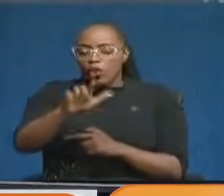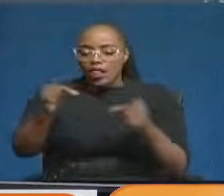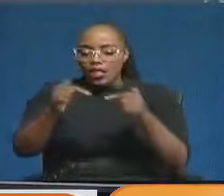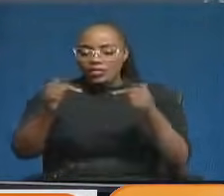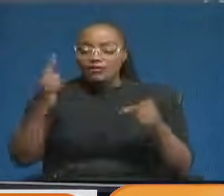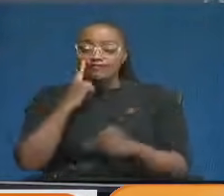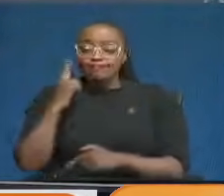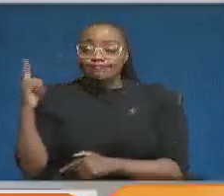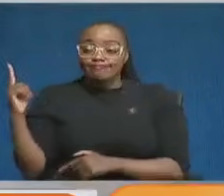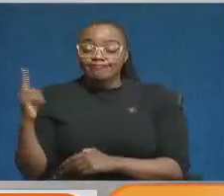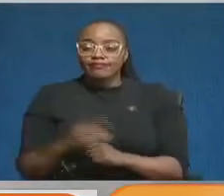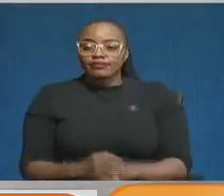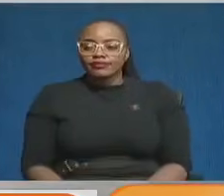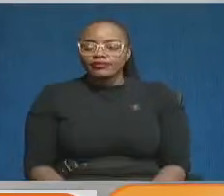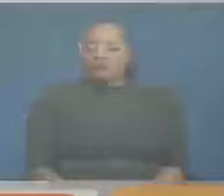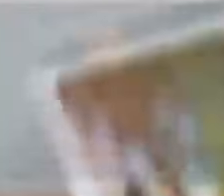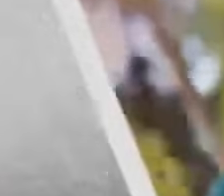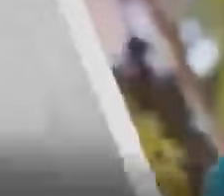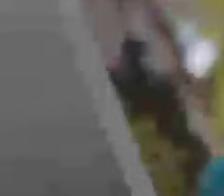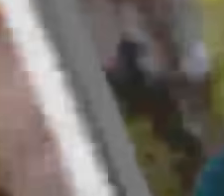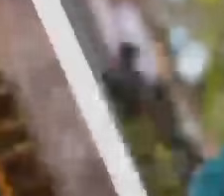details.